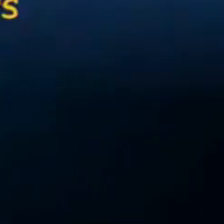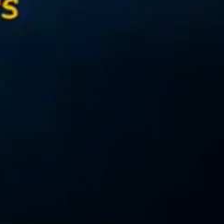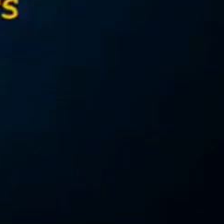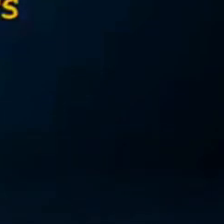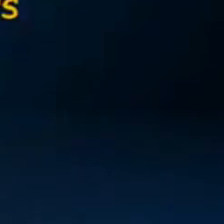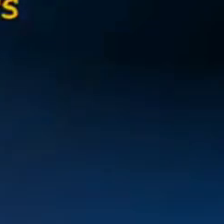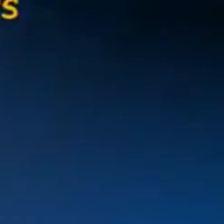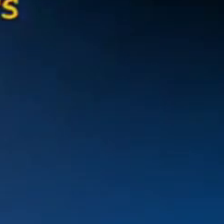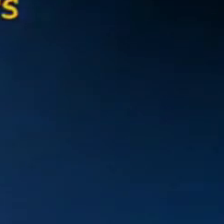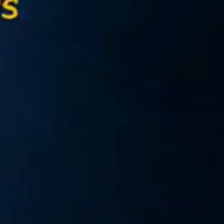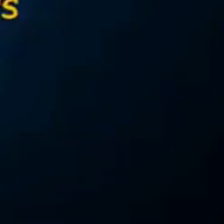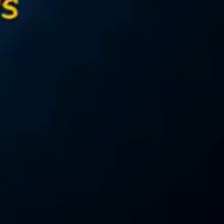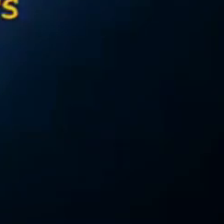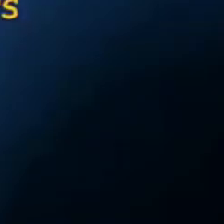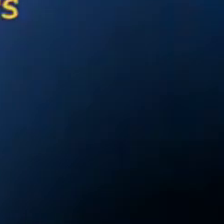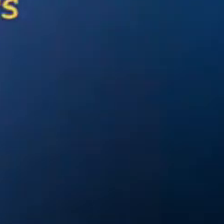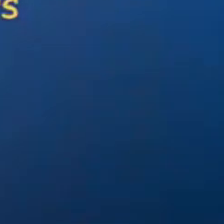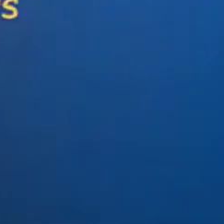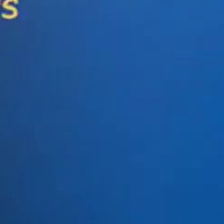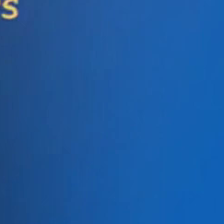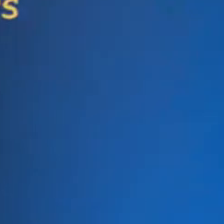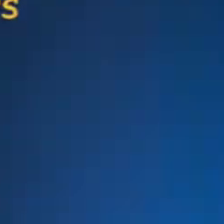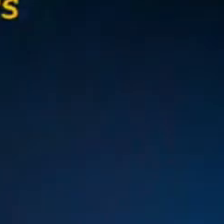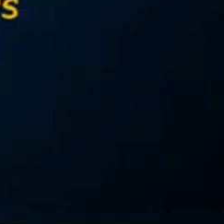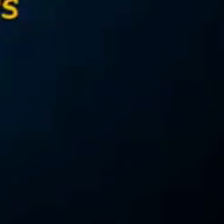in other persons. But